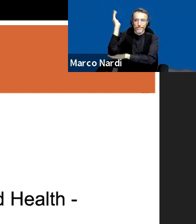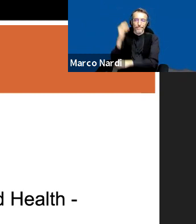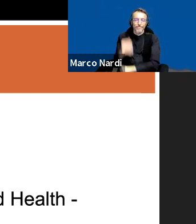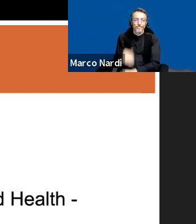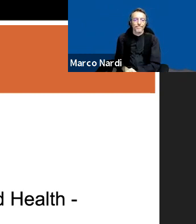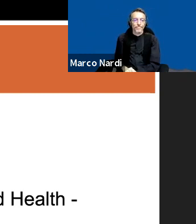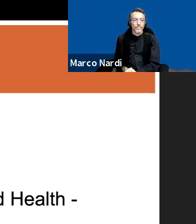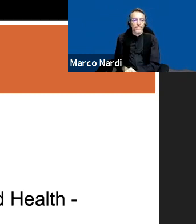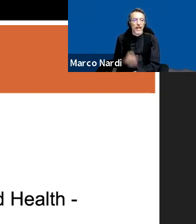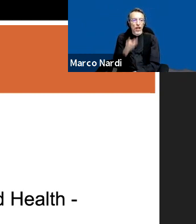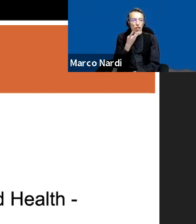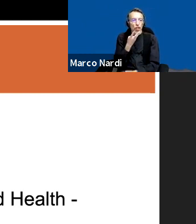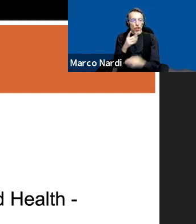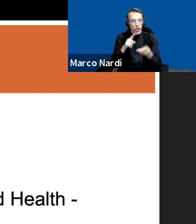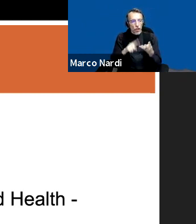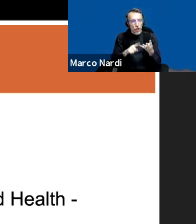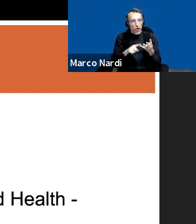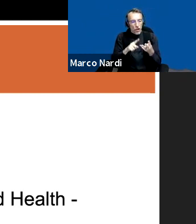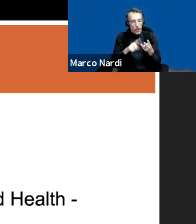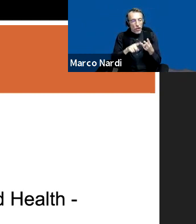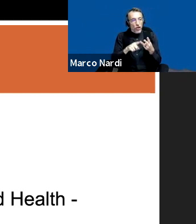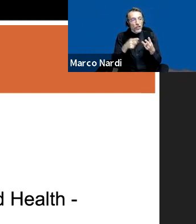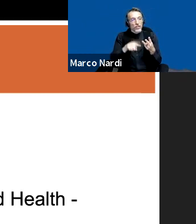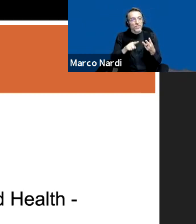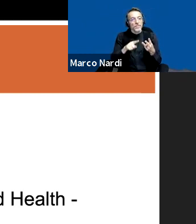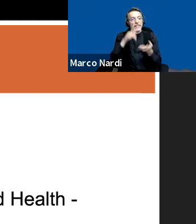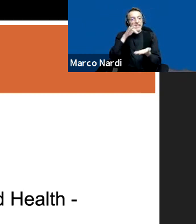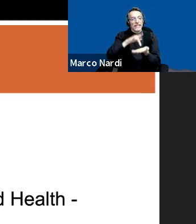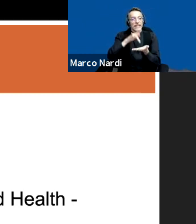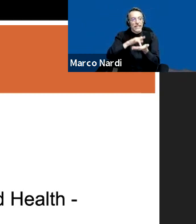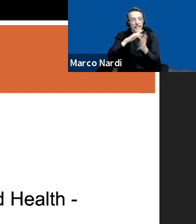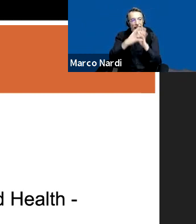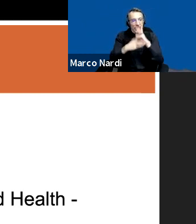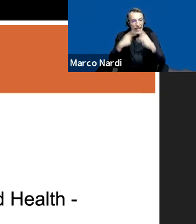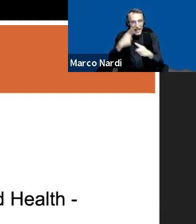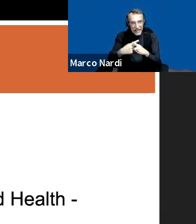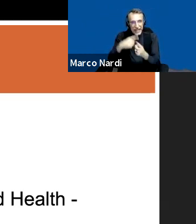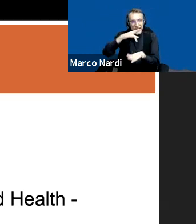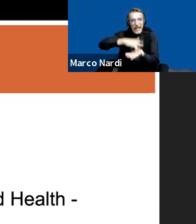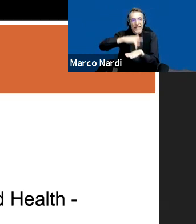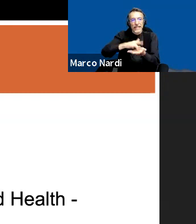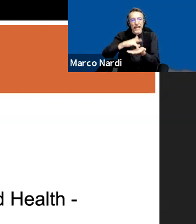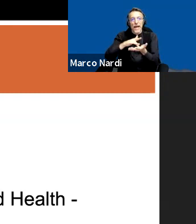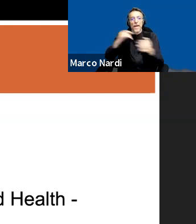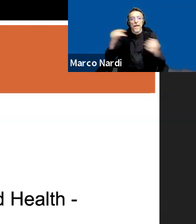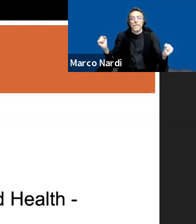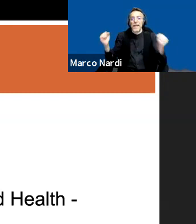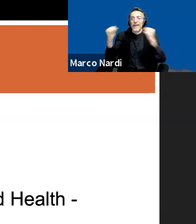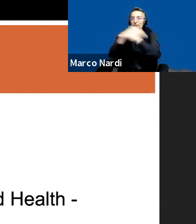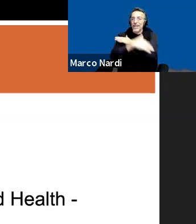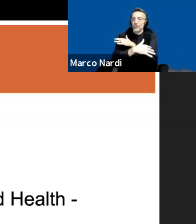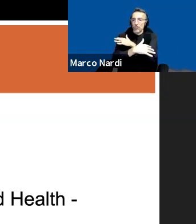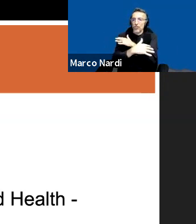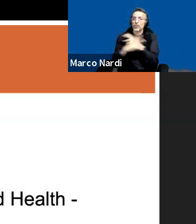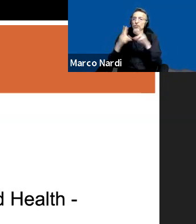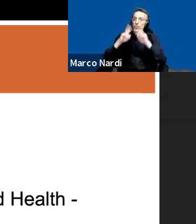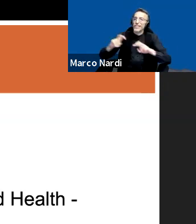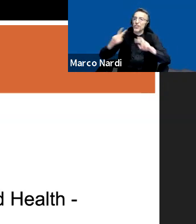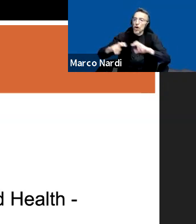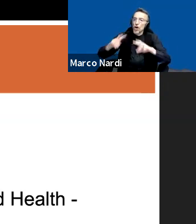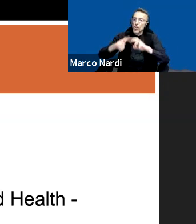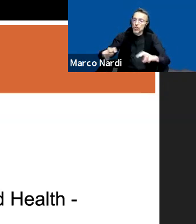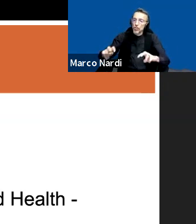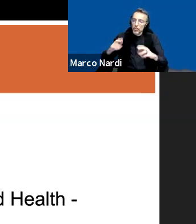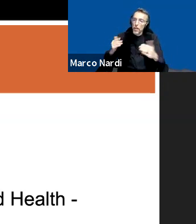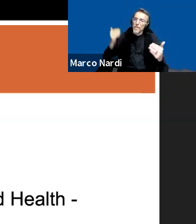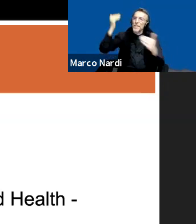Thirdly, the Sussex Centre for Migration Research is another large interdisciplinary centre that goes beyond global